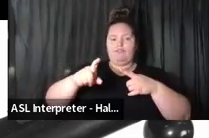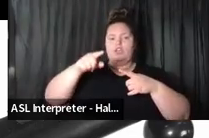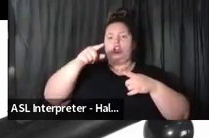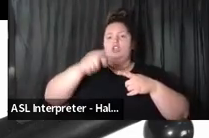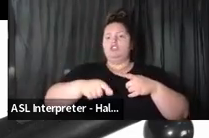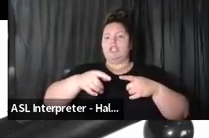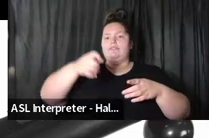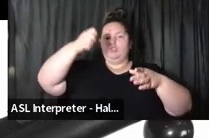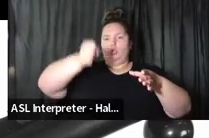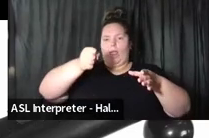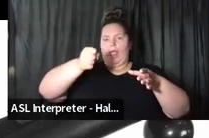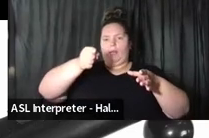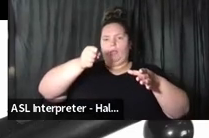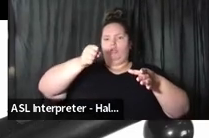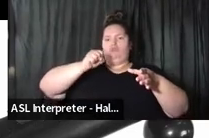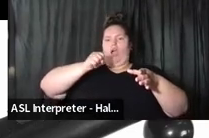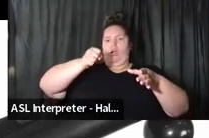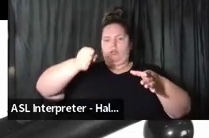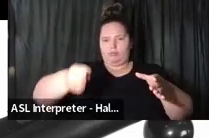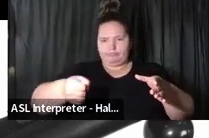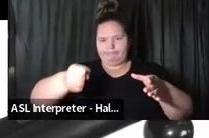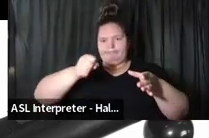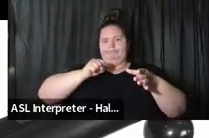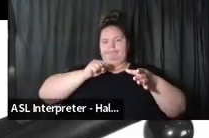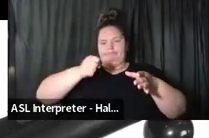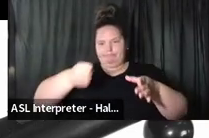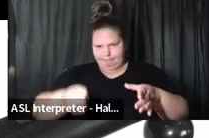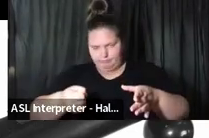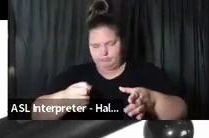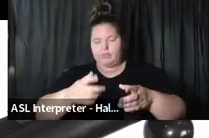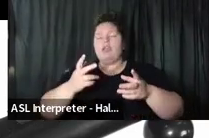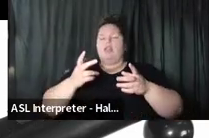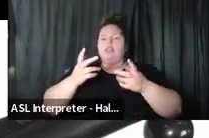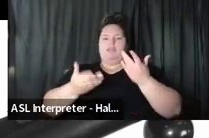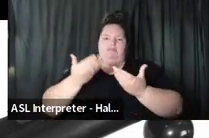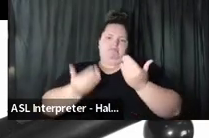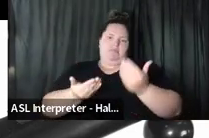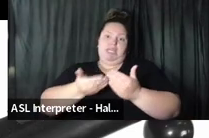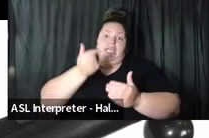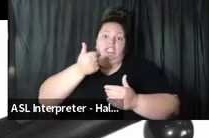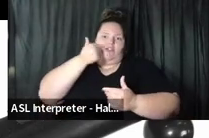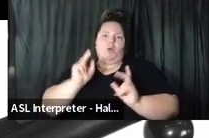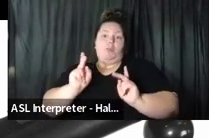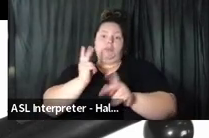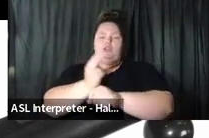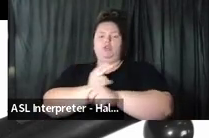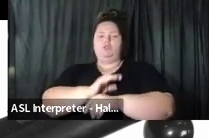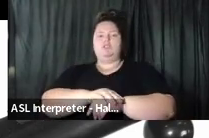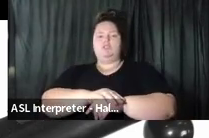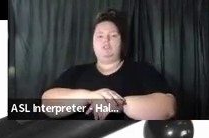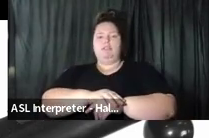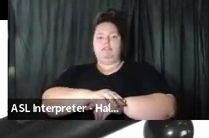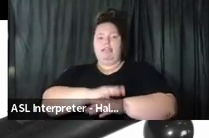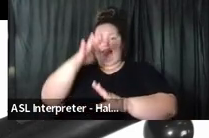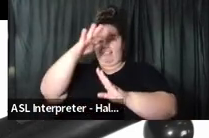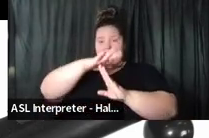So it's a type of rocker knife that may be easier for some people to use. And above that is a really fun one, probably not